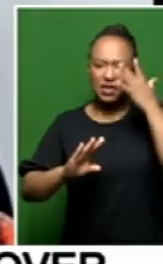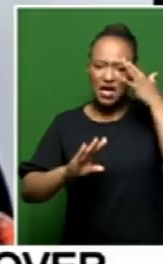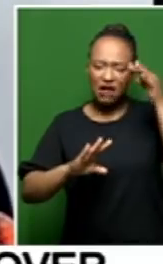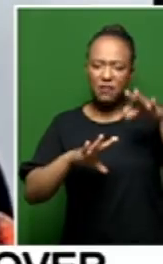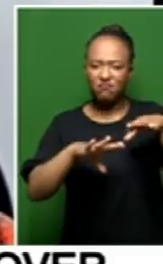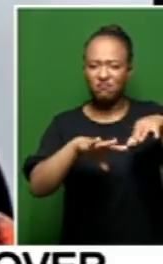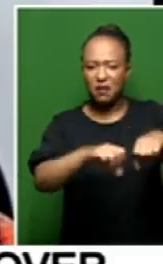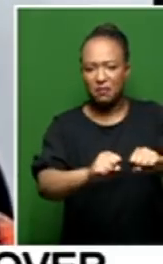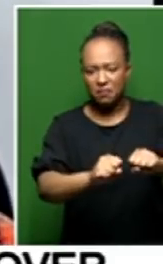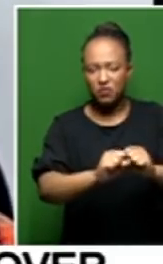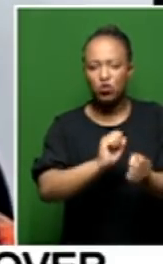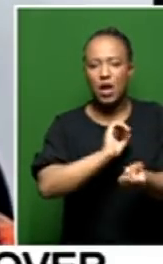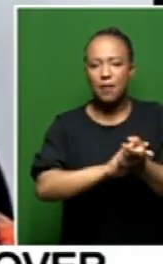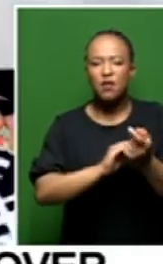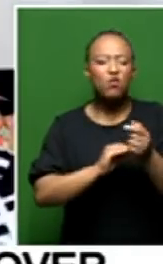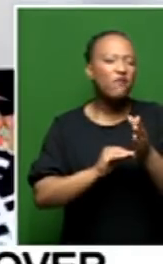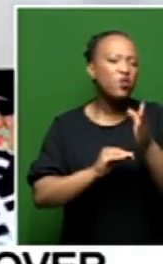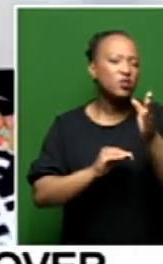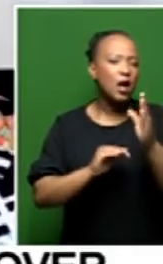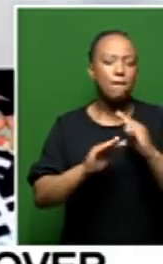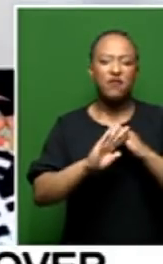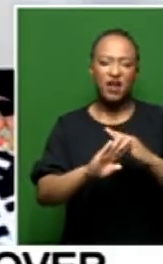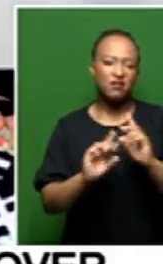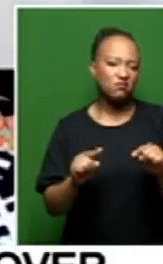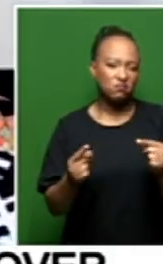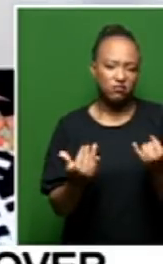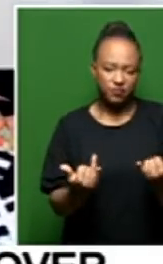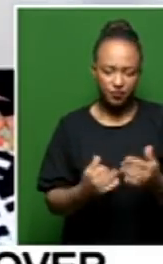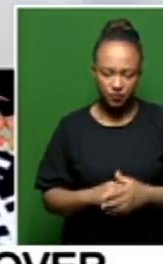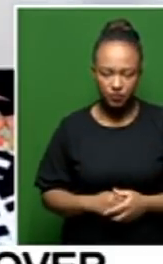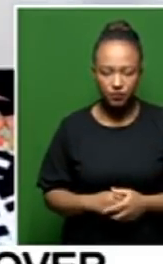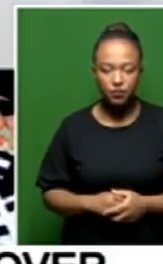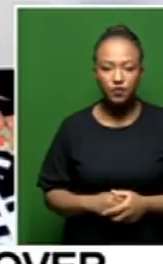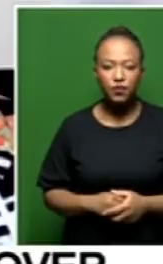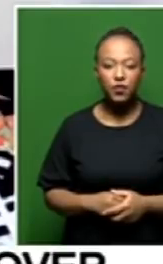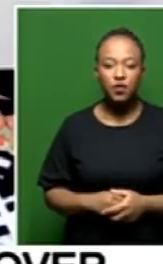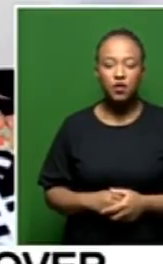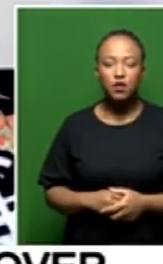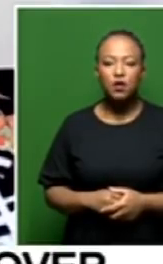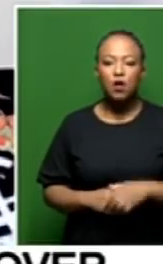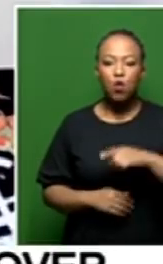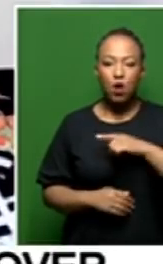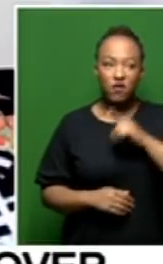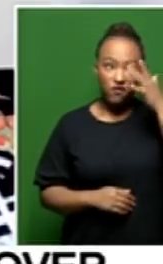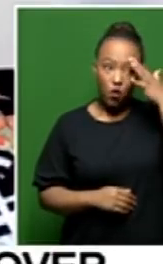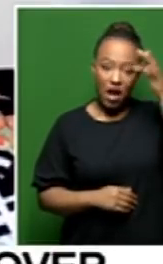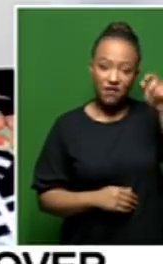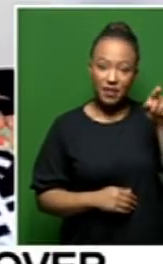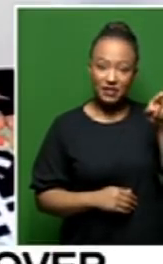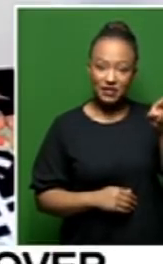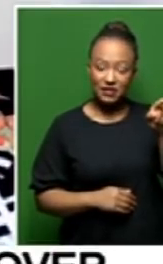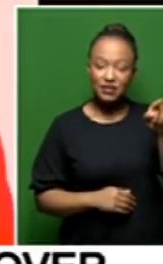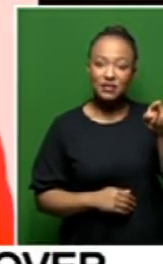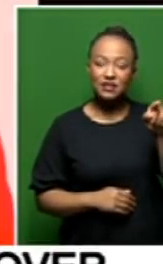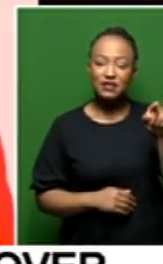from happening in the future. But also just with regard to the shortcomings of the state in this regard. And